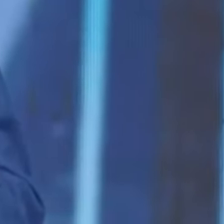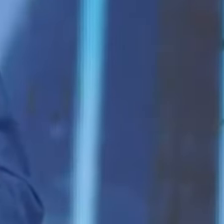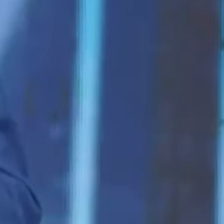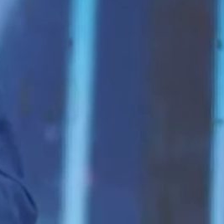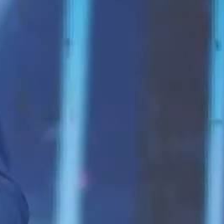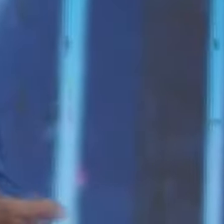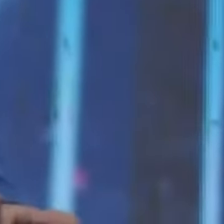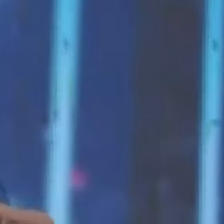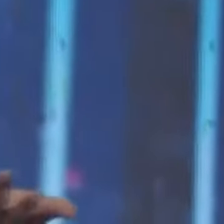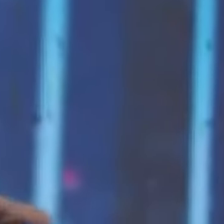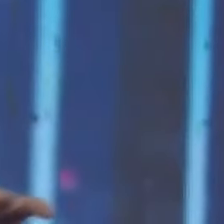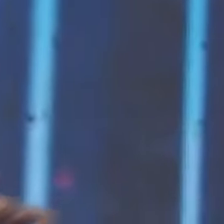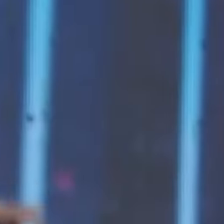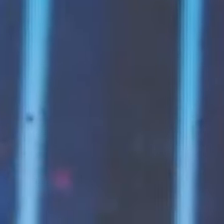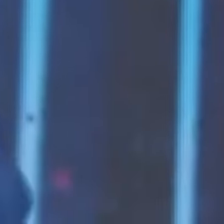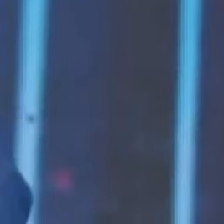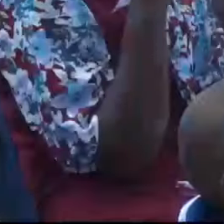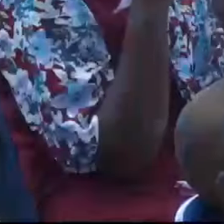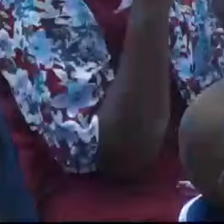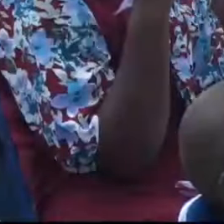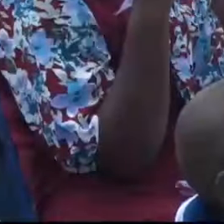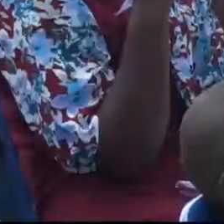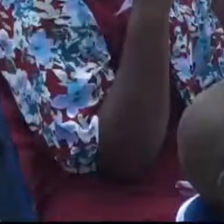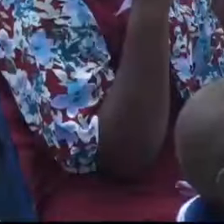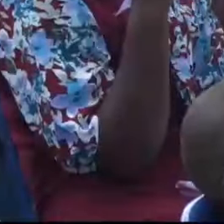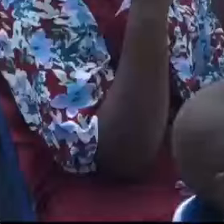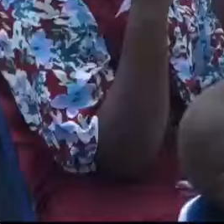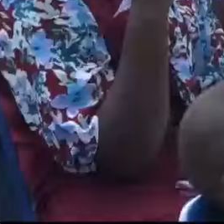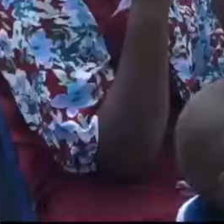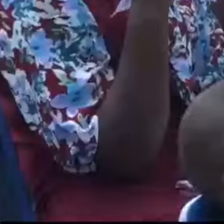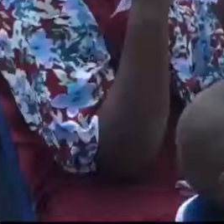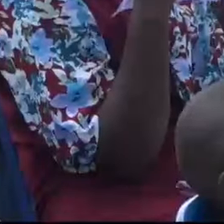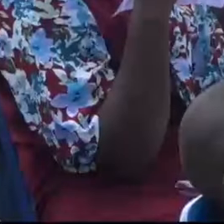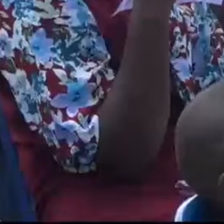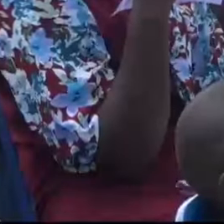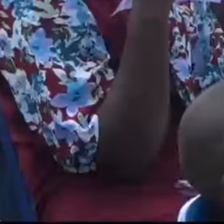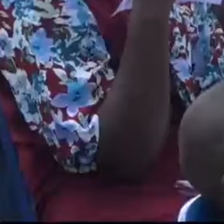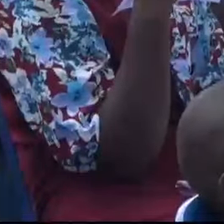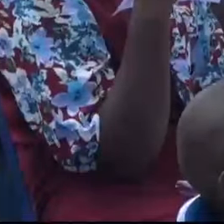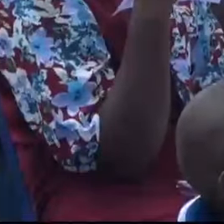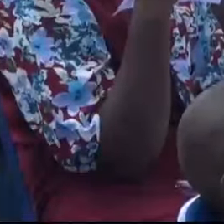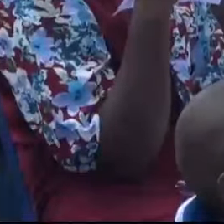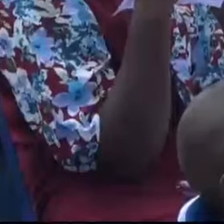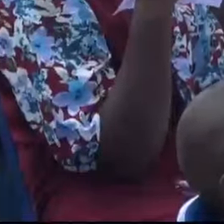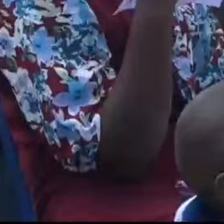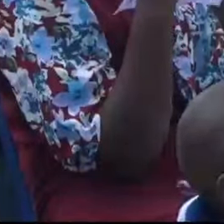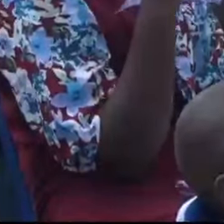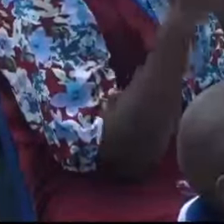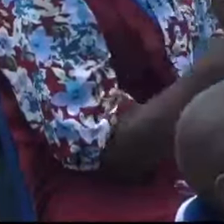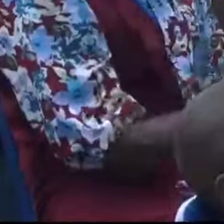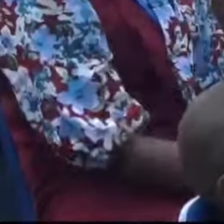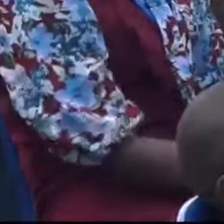today. A new grade in your life today. A new companionship in your life today. Look